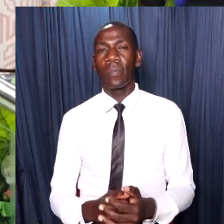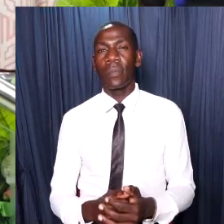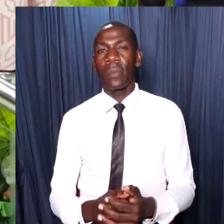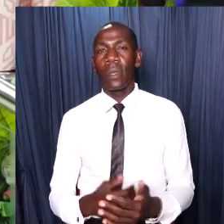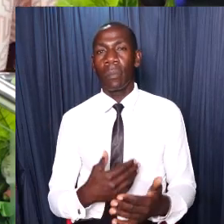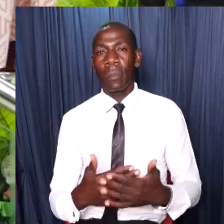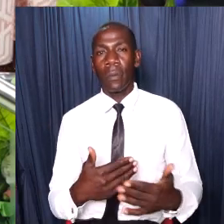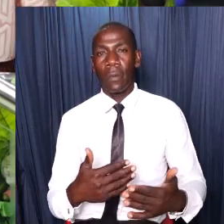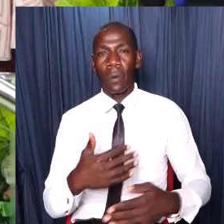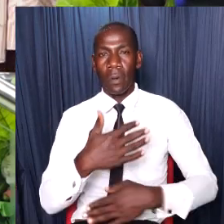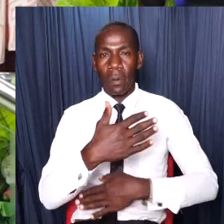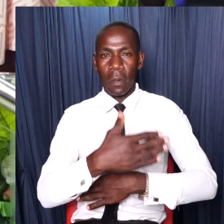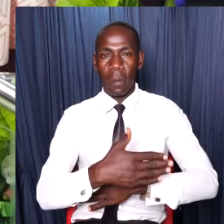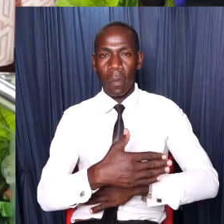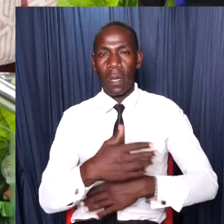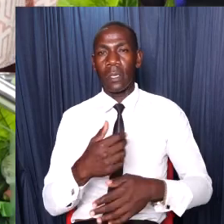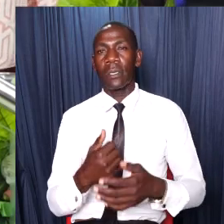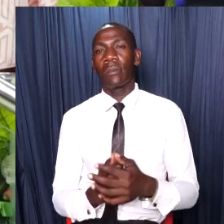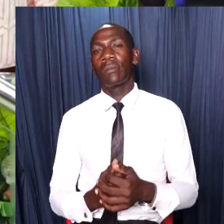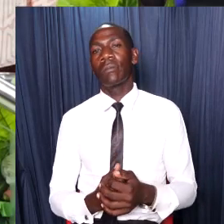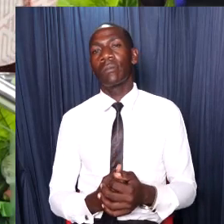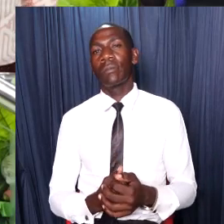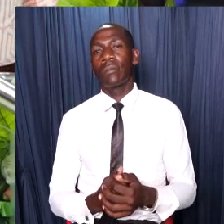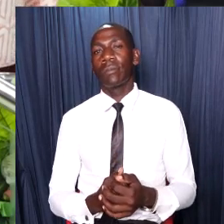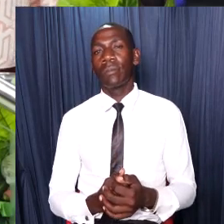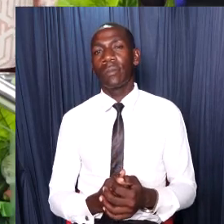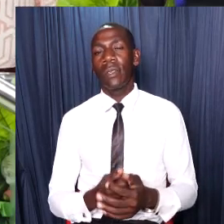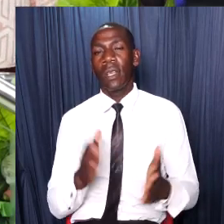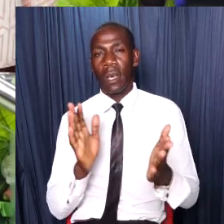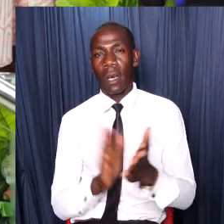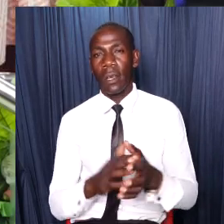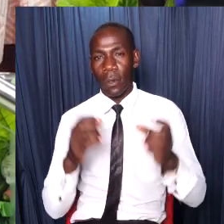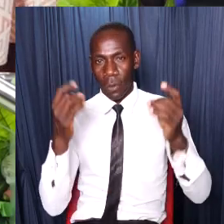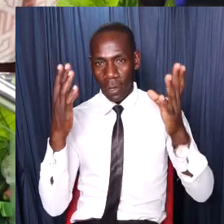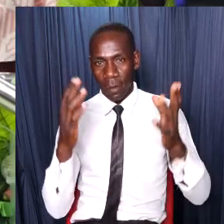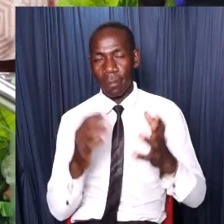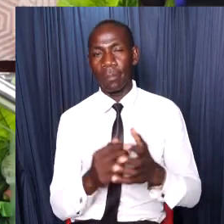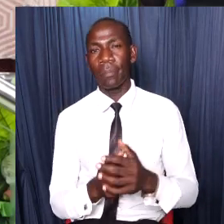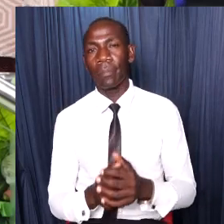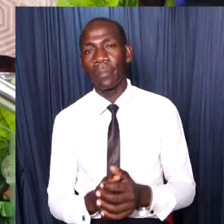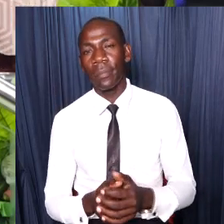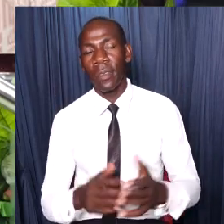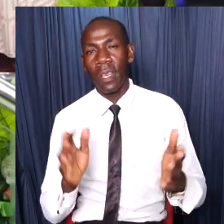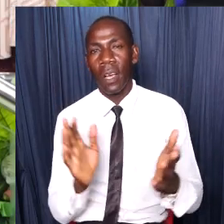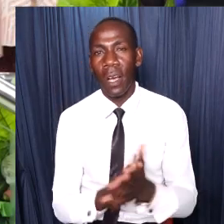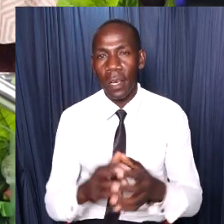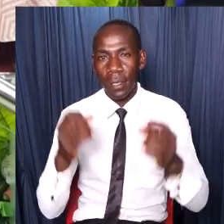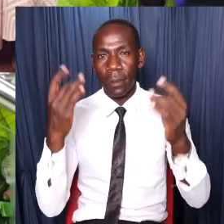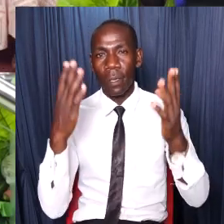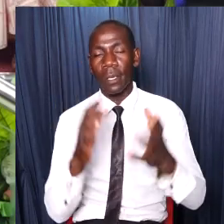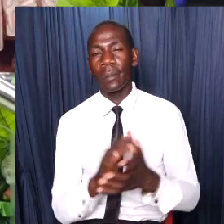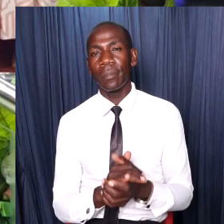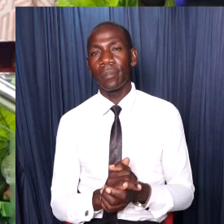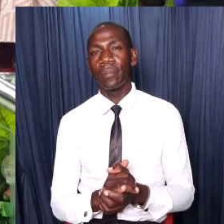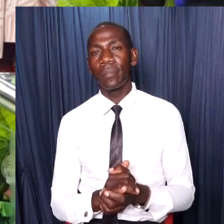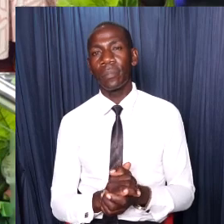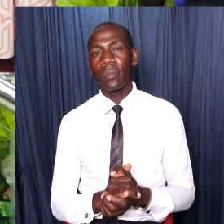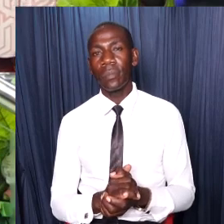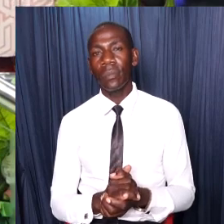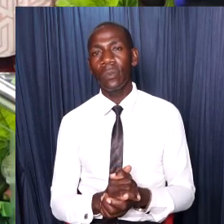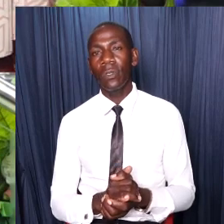hata ni mbele za majirani. Even before the neighbors. Hallelujah. Hallelujah. Hallelujah.